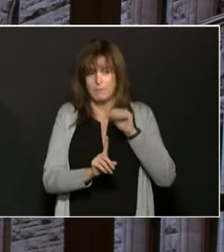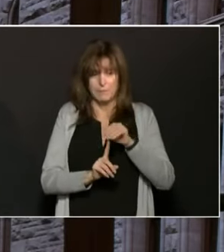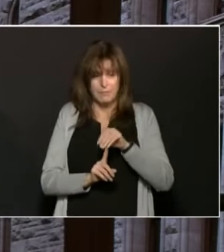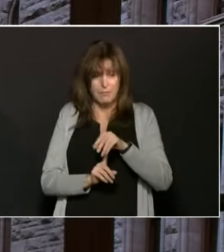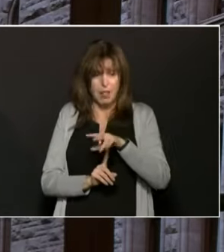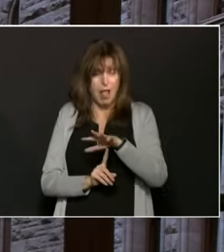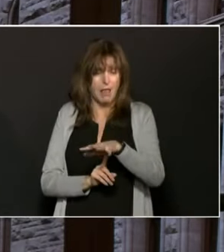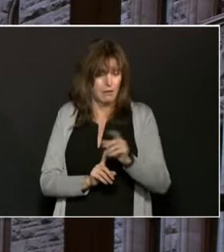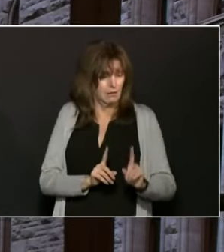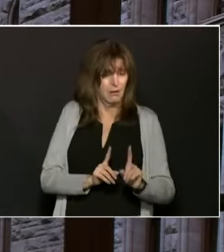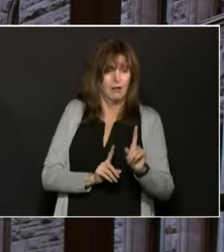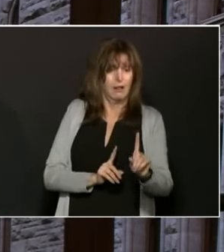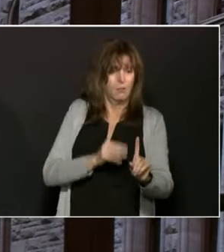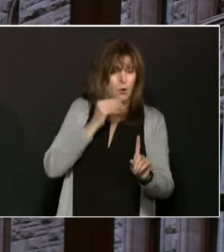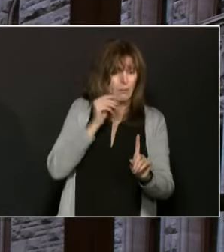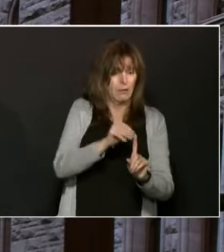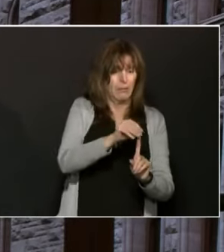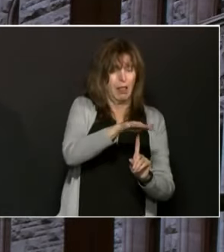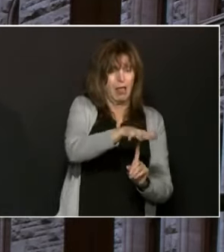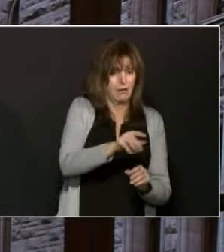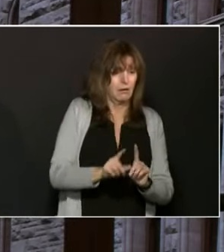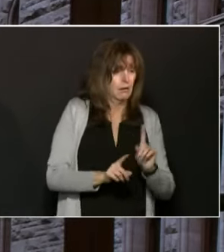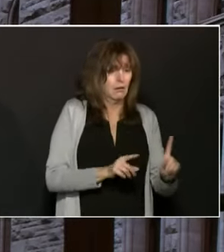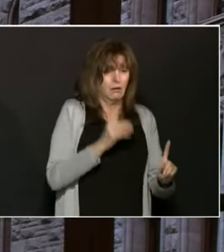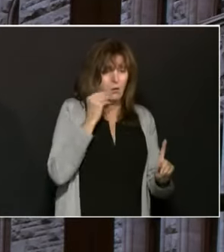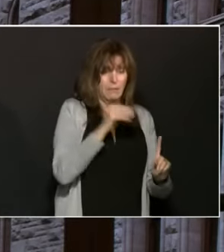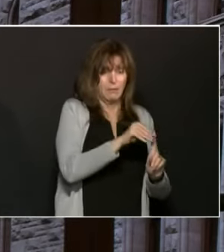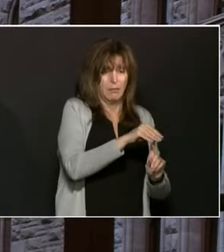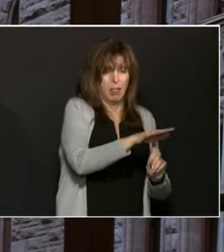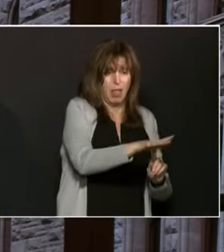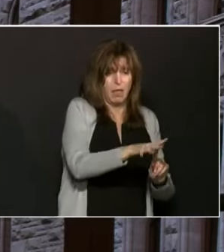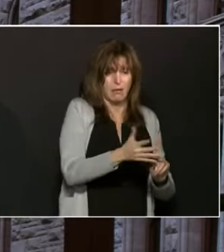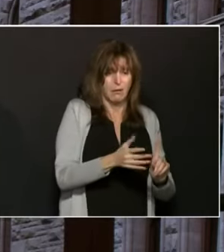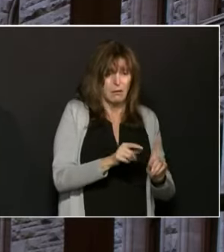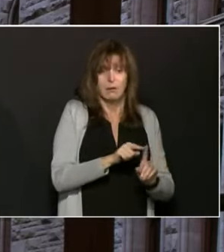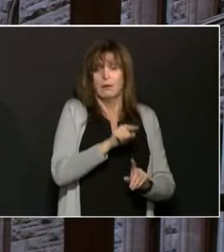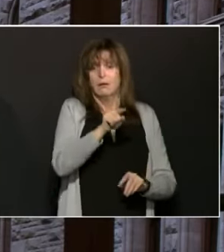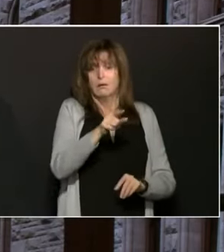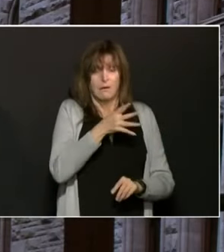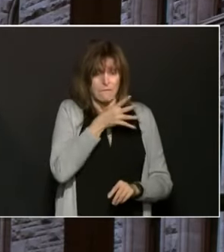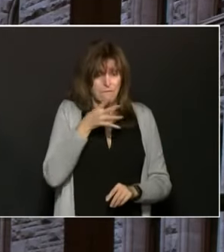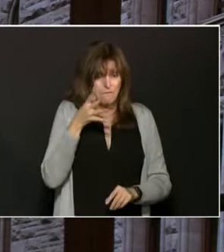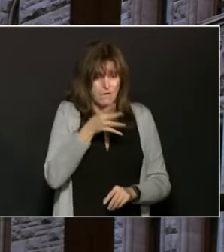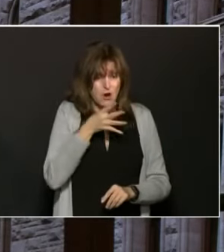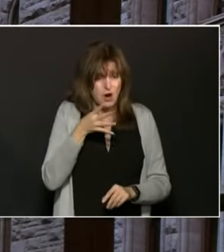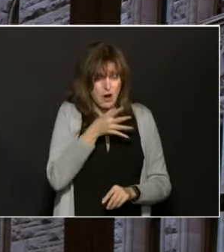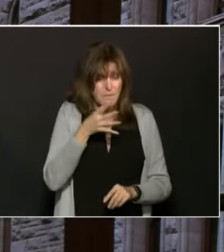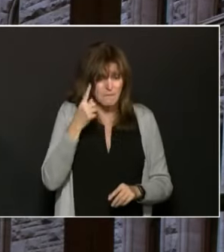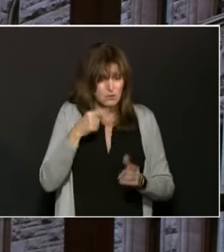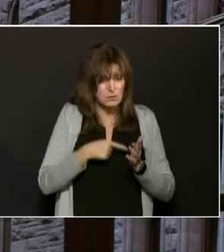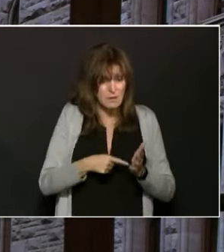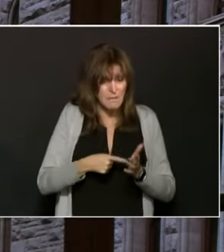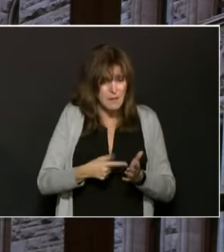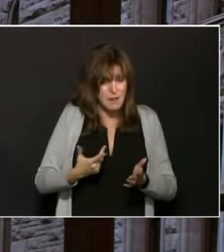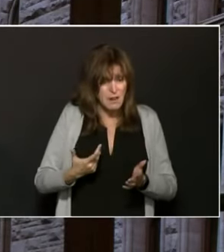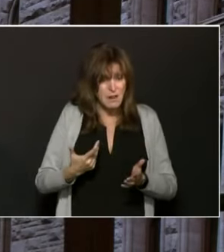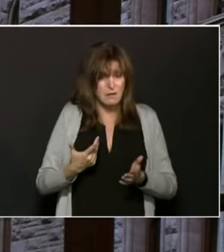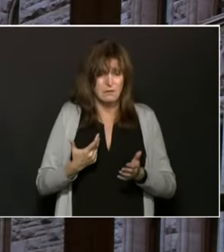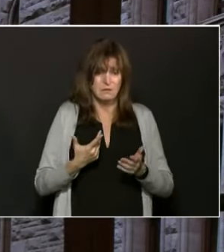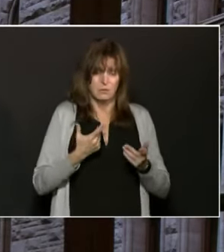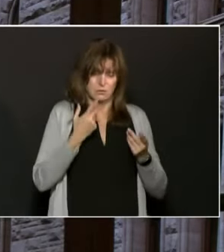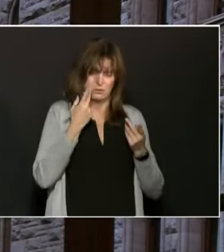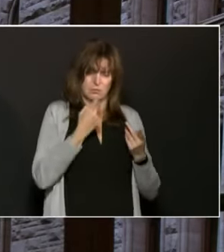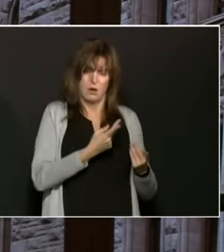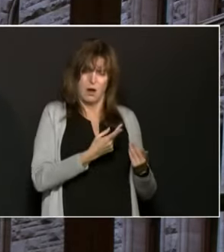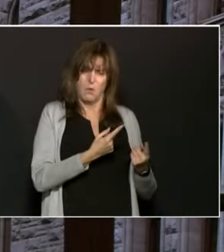out into the more farm type areas that is concerned. So it's not that he hasn't seen that. He has seen that, and he doesn't want